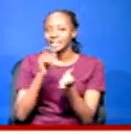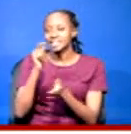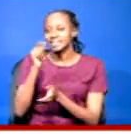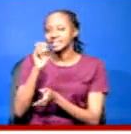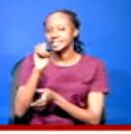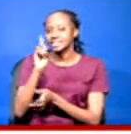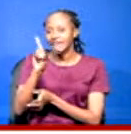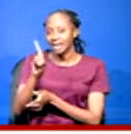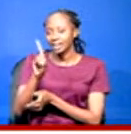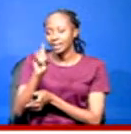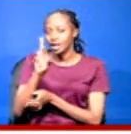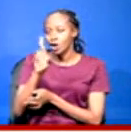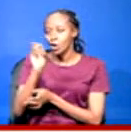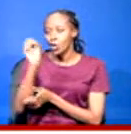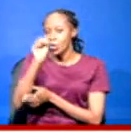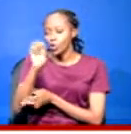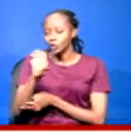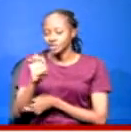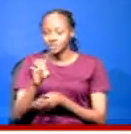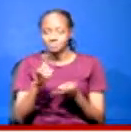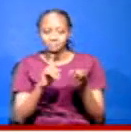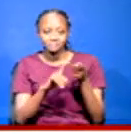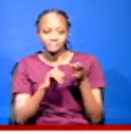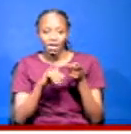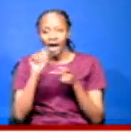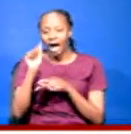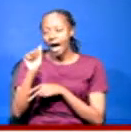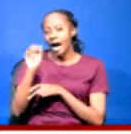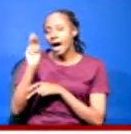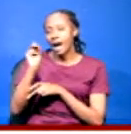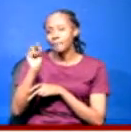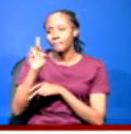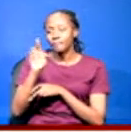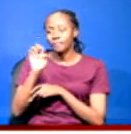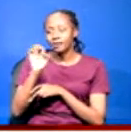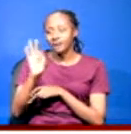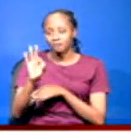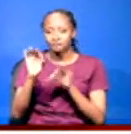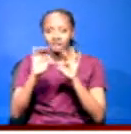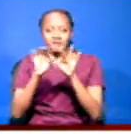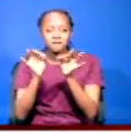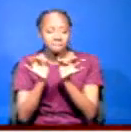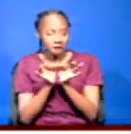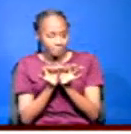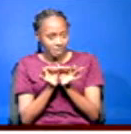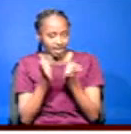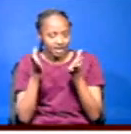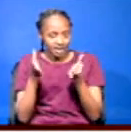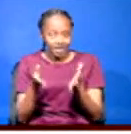the AMREF family here today,